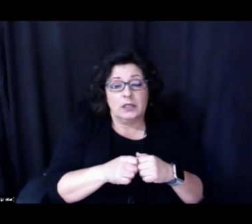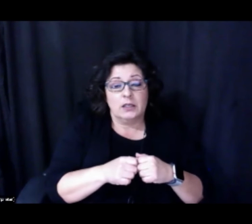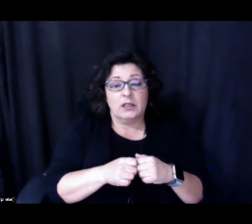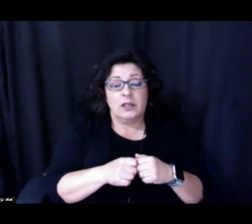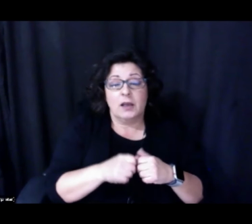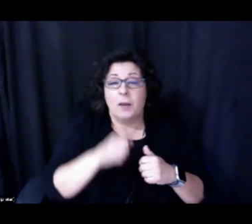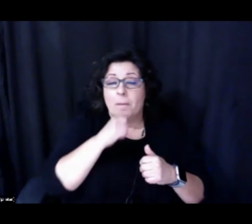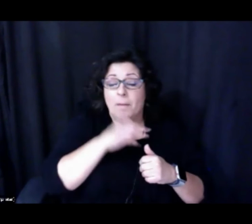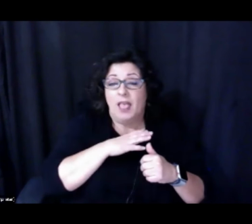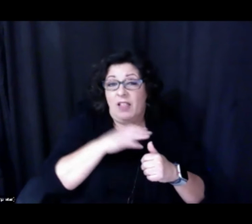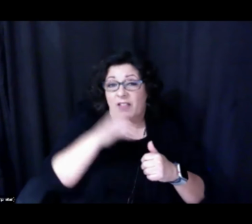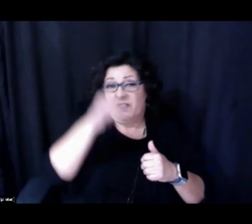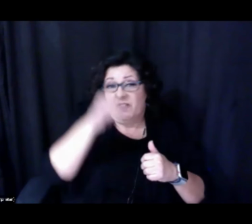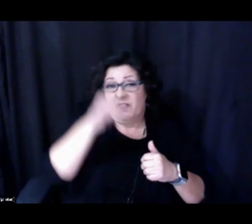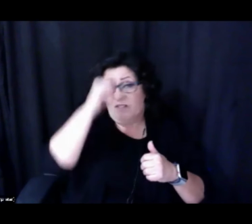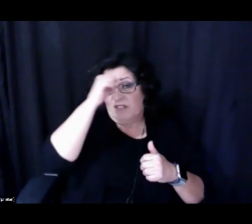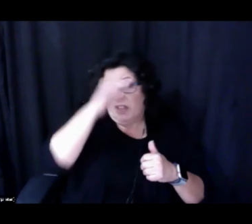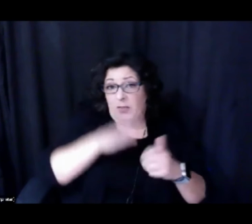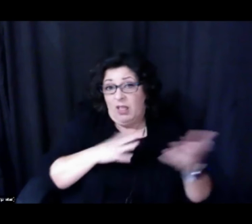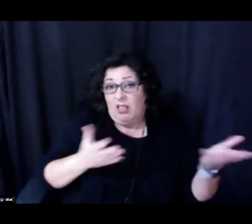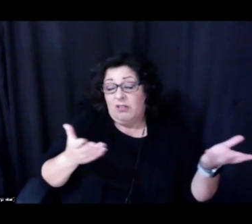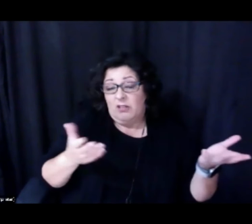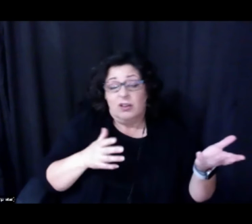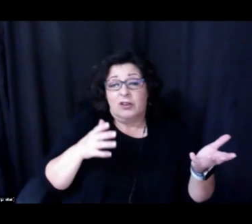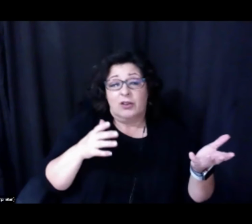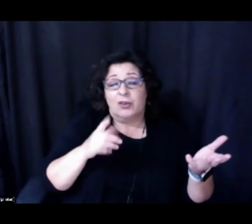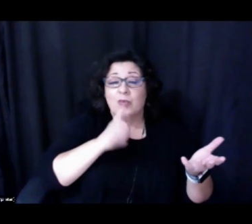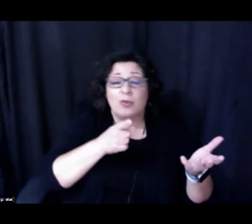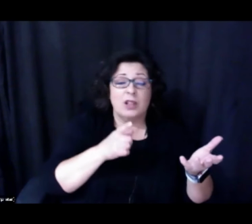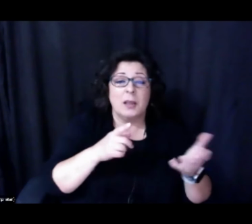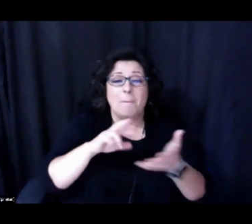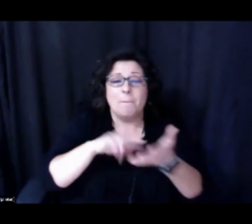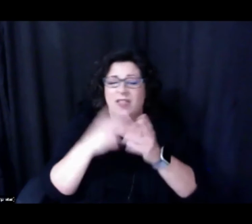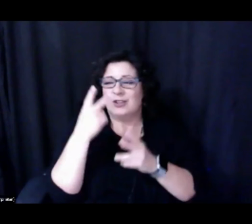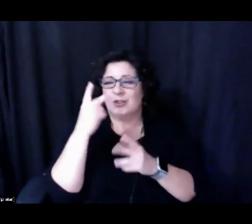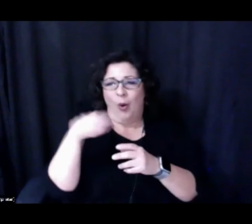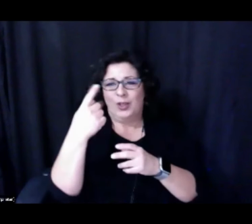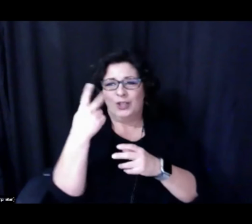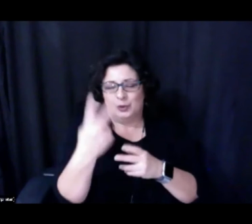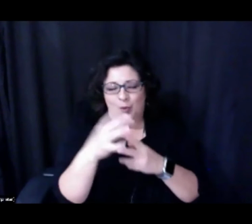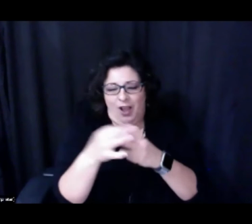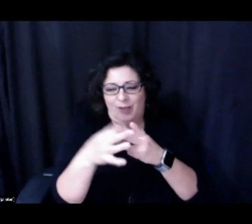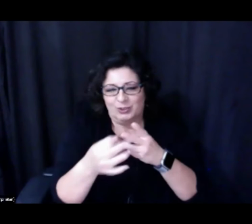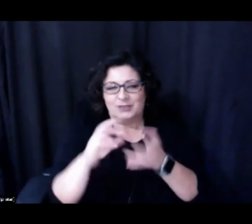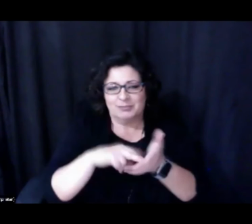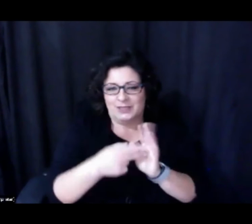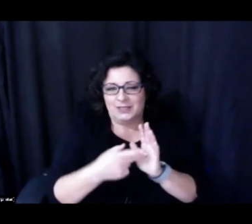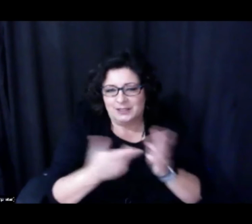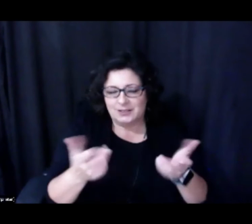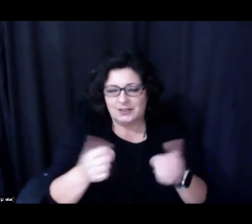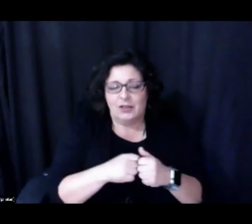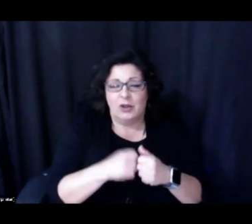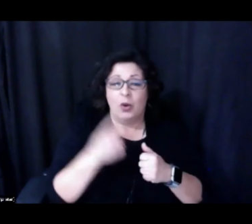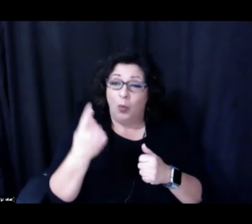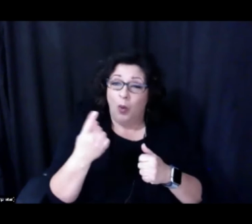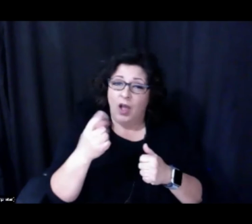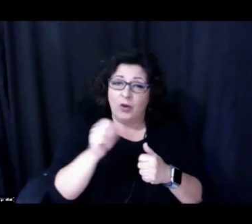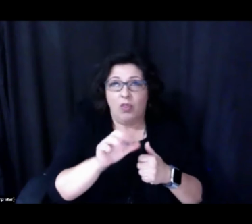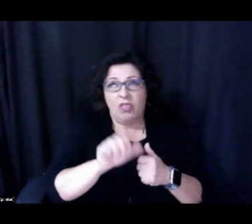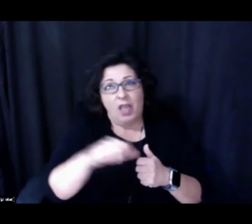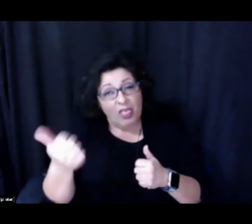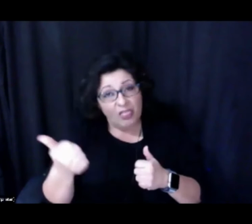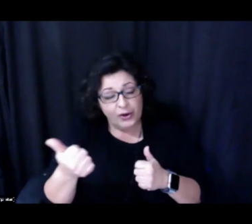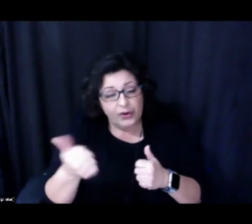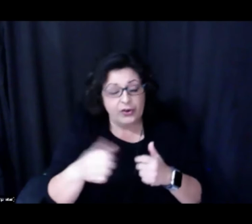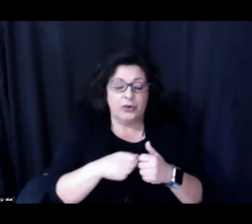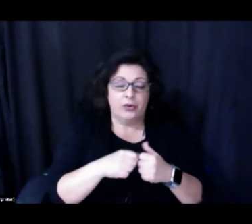male, female. A binary is when there's only two options. Yes, thank you, that's perfect. One or the other.